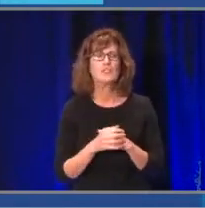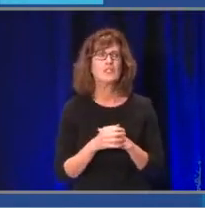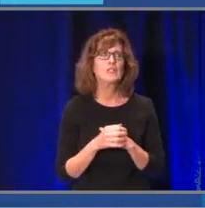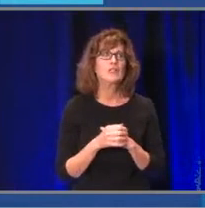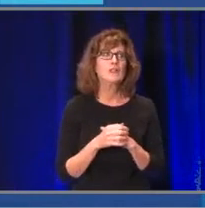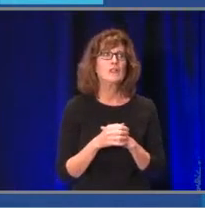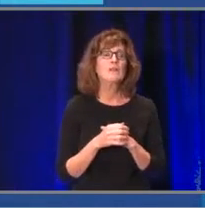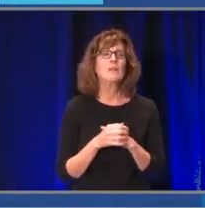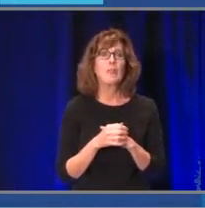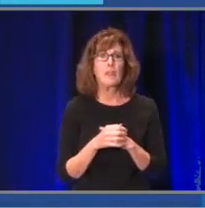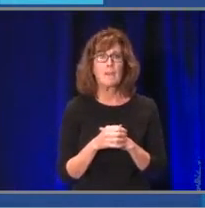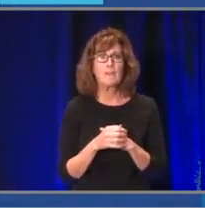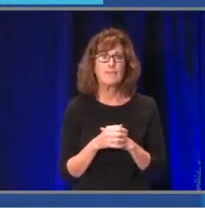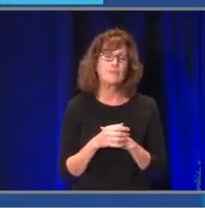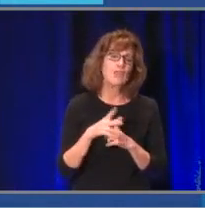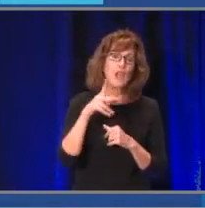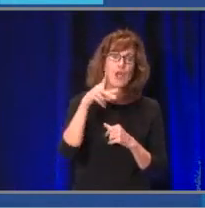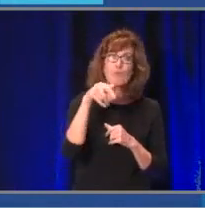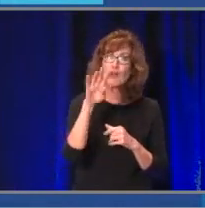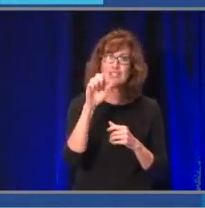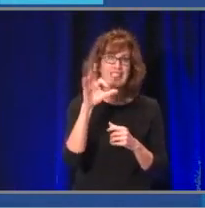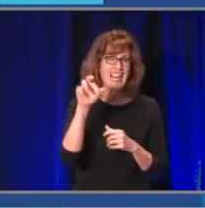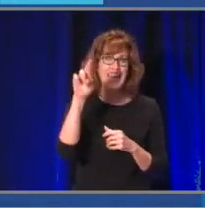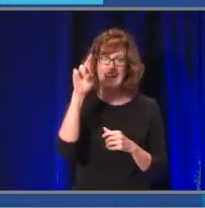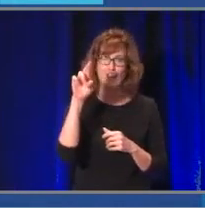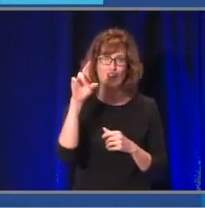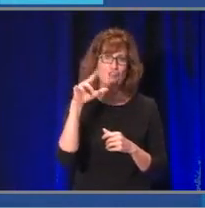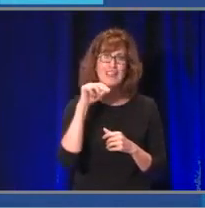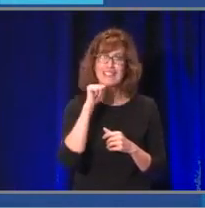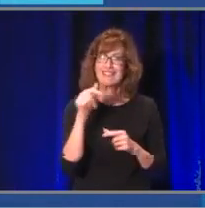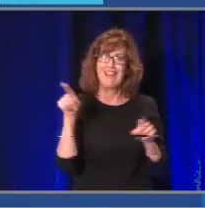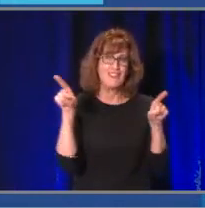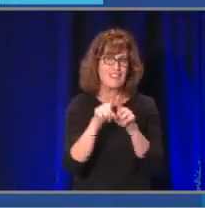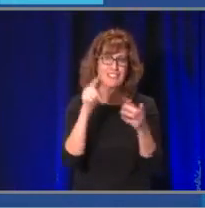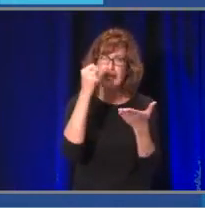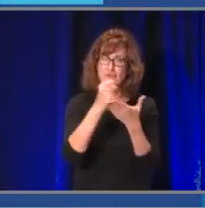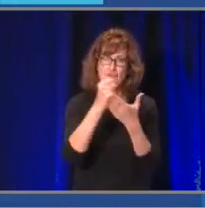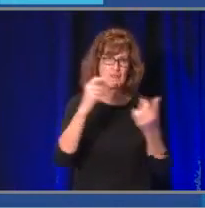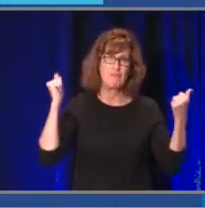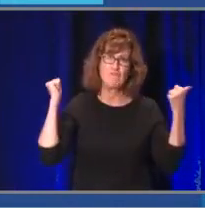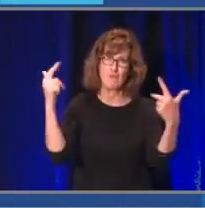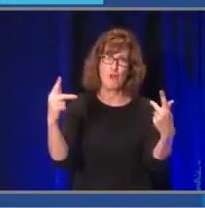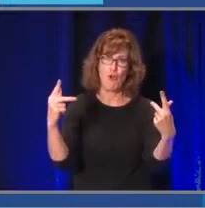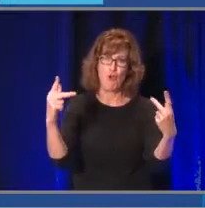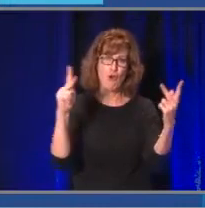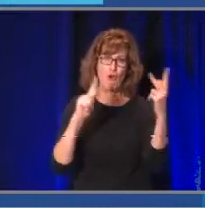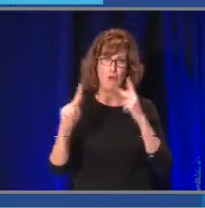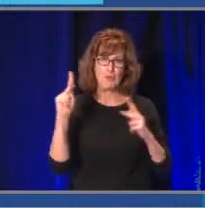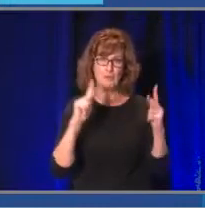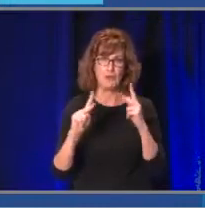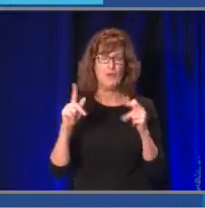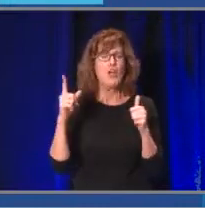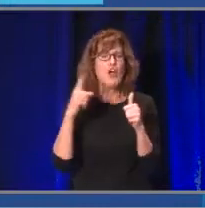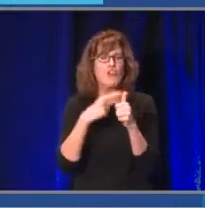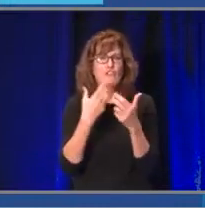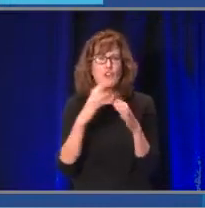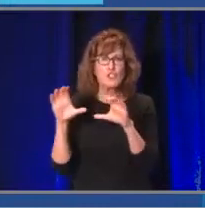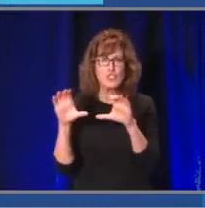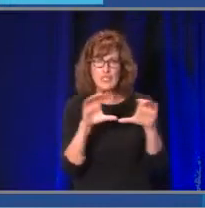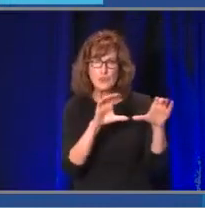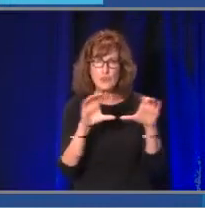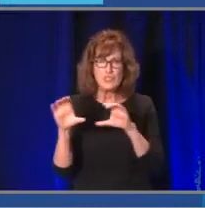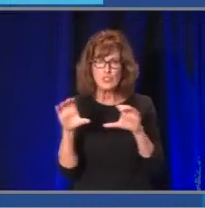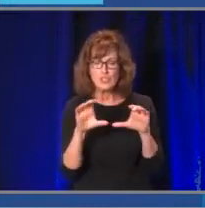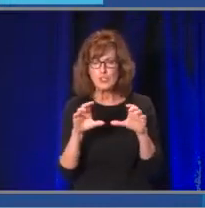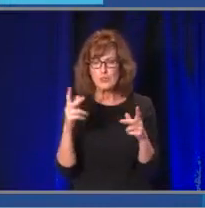not one treatment for everybody. The most important thing we like to do, or one of the most important things, is really understand, are you a very